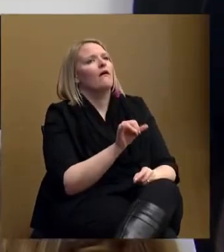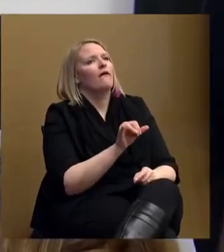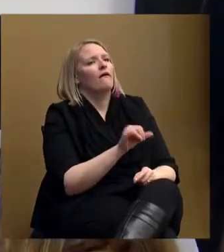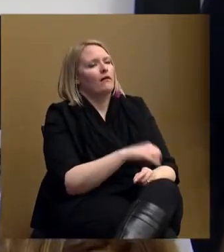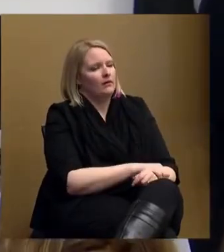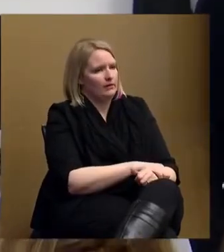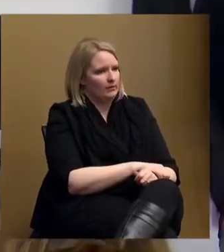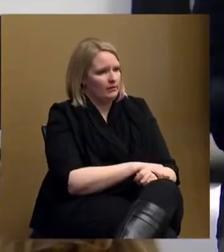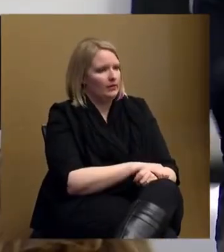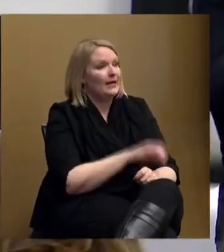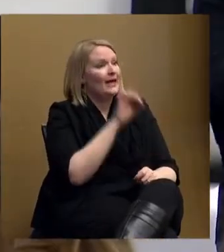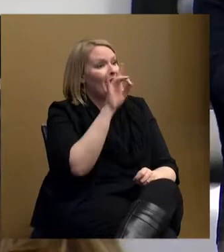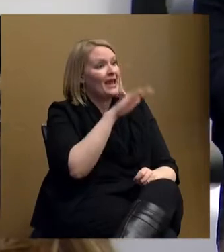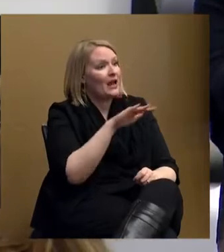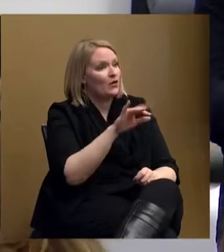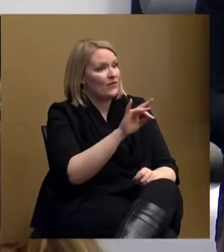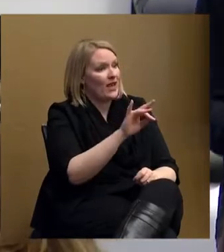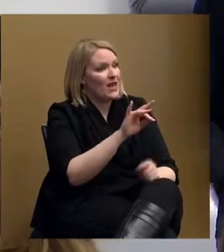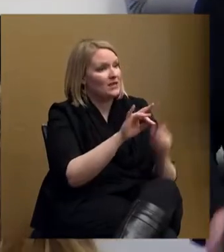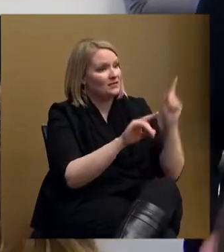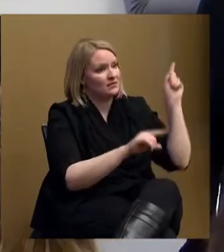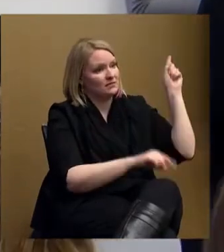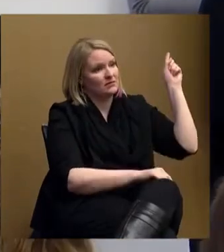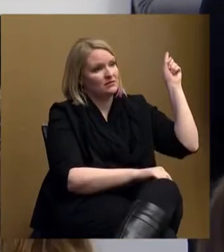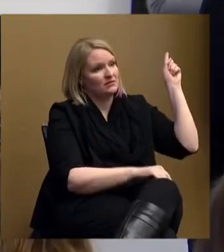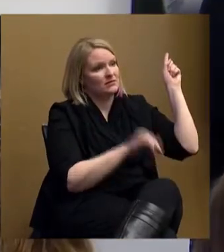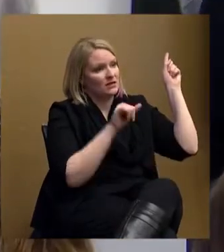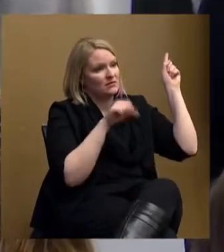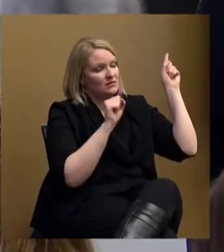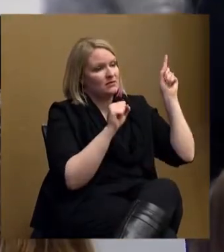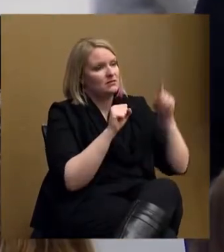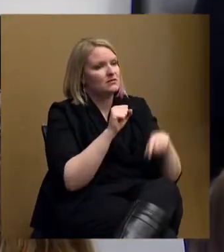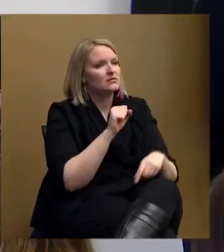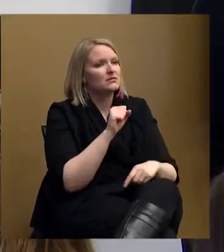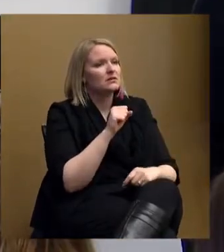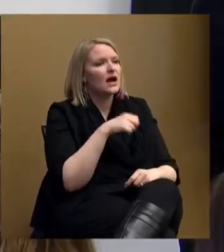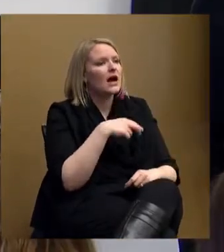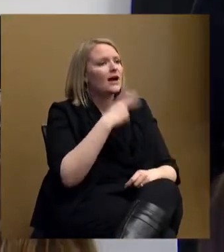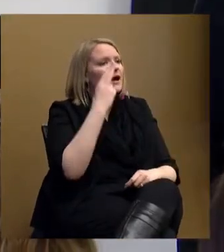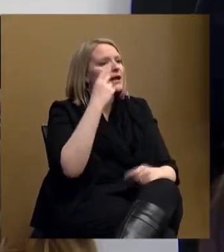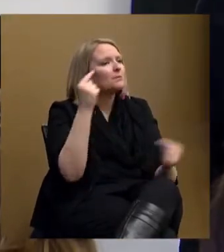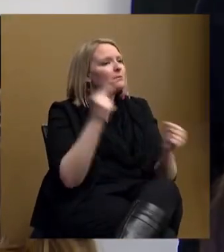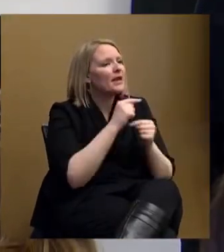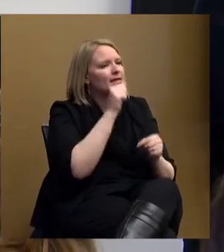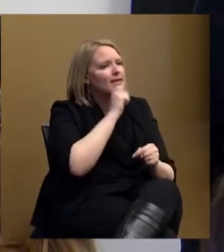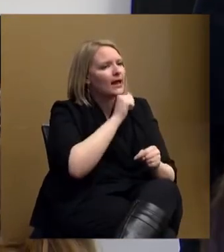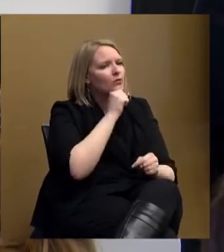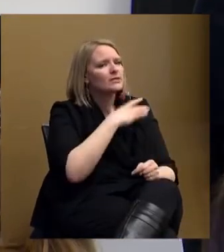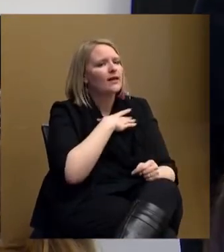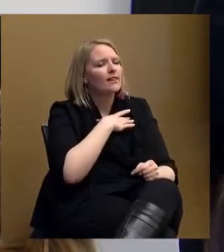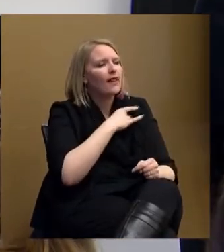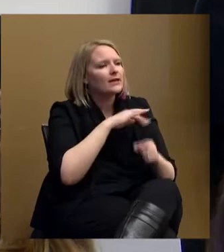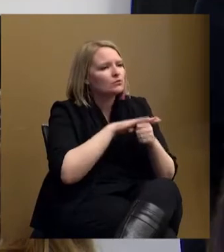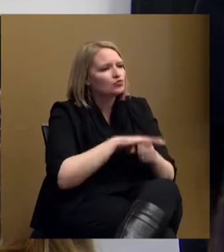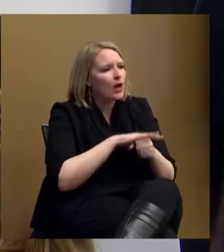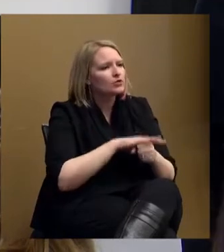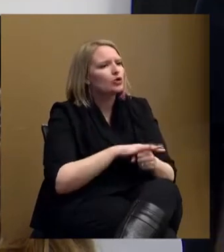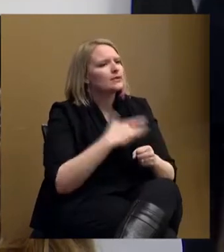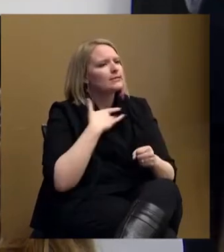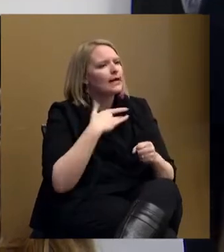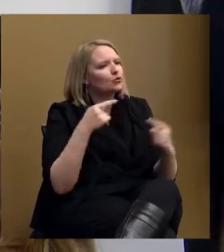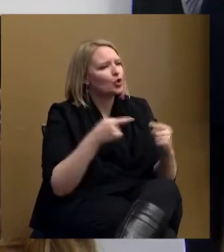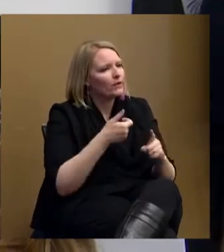We have an 8 out of 8 kid here. So high pain tolerance, likes pressure, prone to